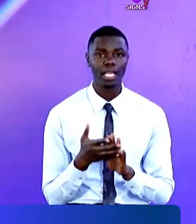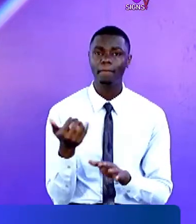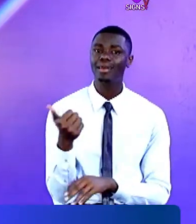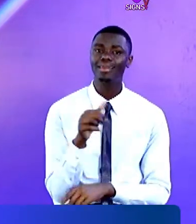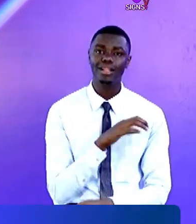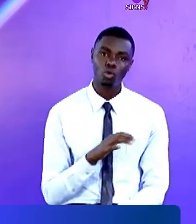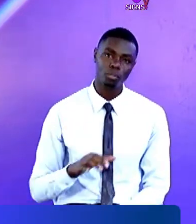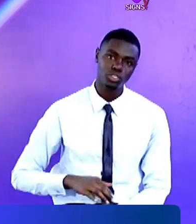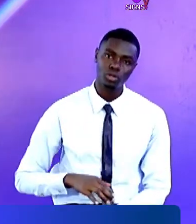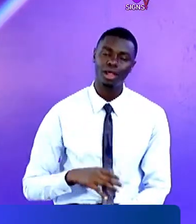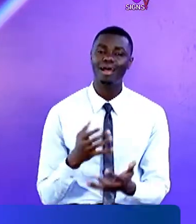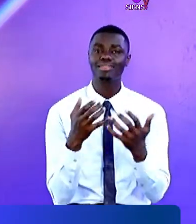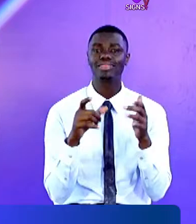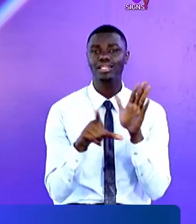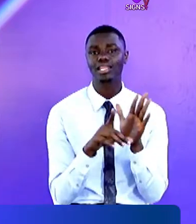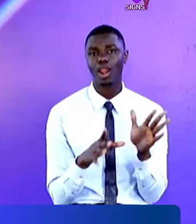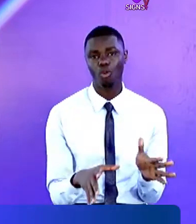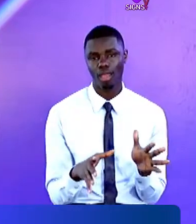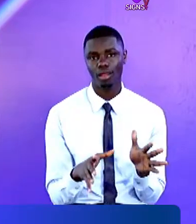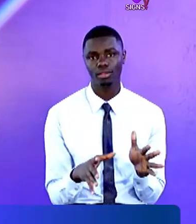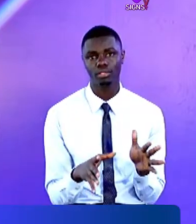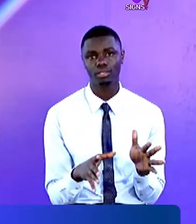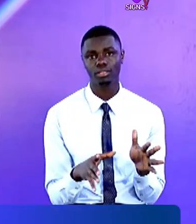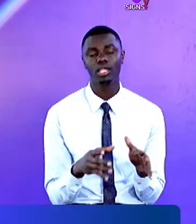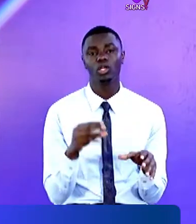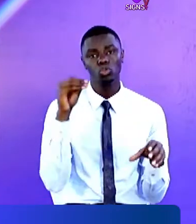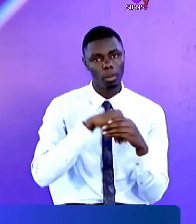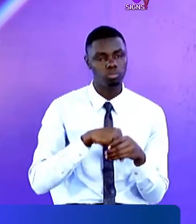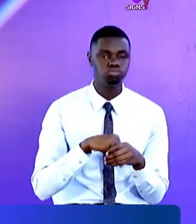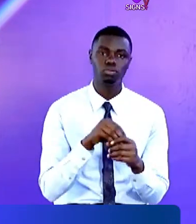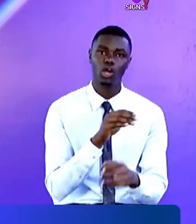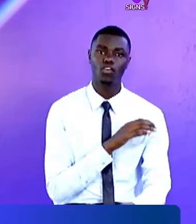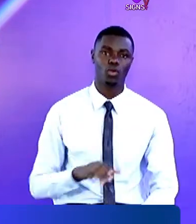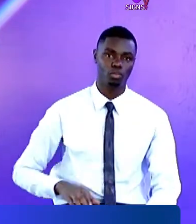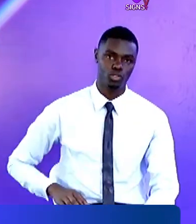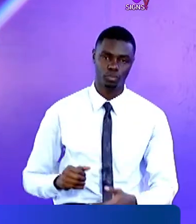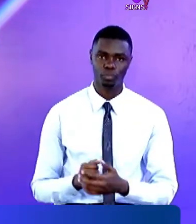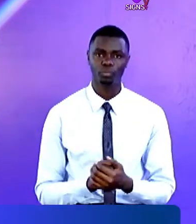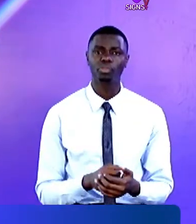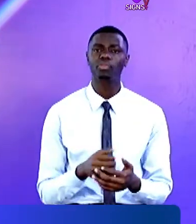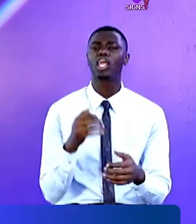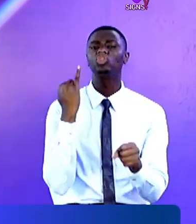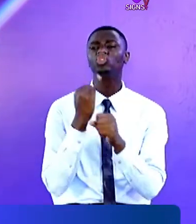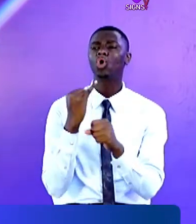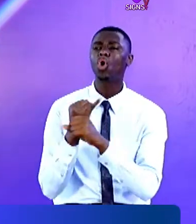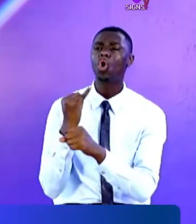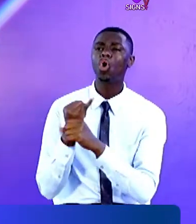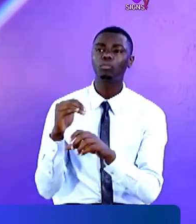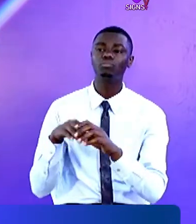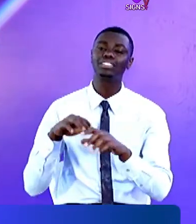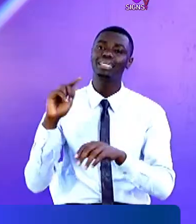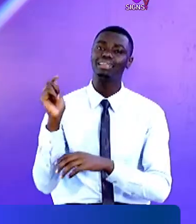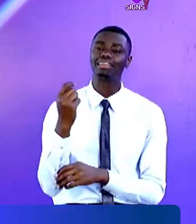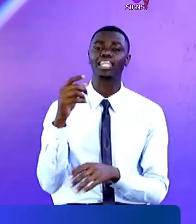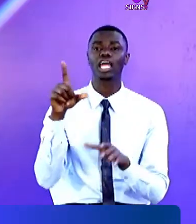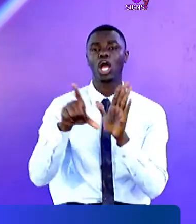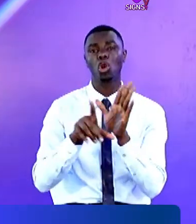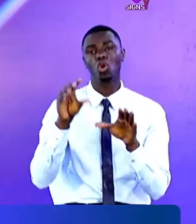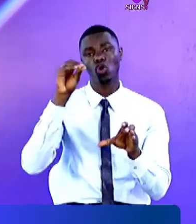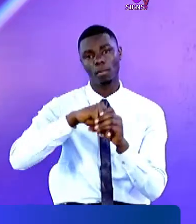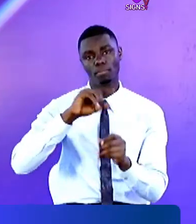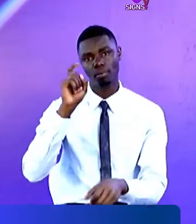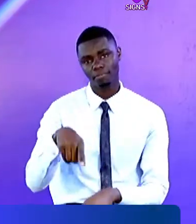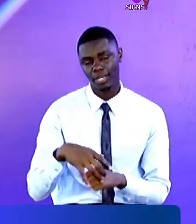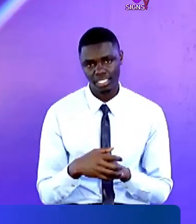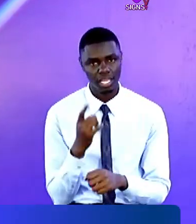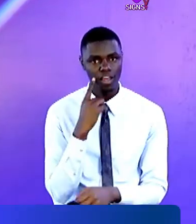commission, they need a lawyer to be a part of the yes. commission membership. Every job in Kenya, a lawyer must be there, isn't it? For